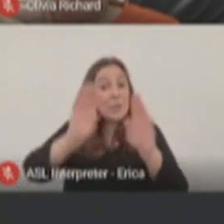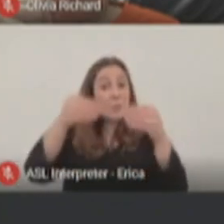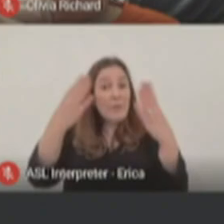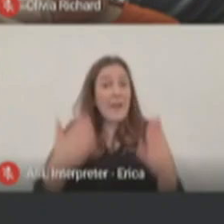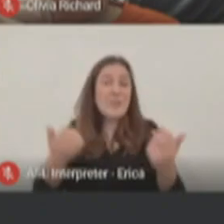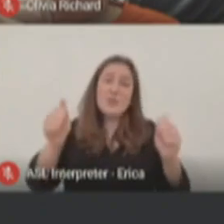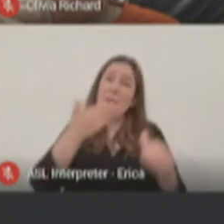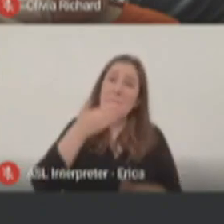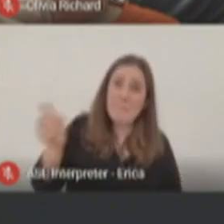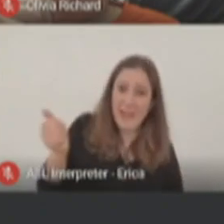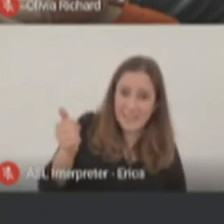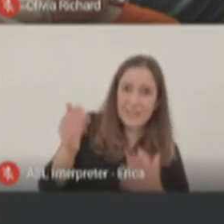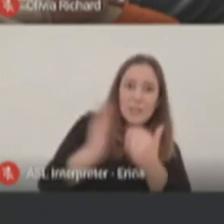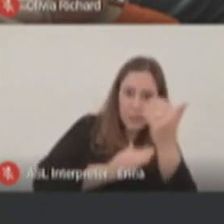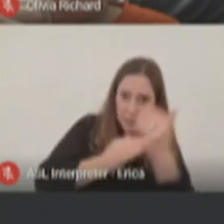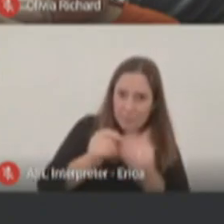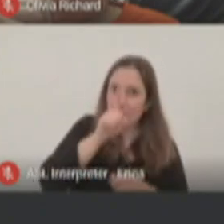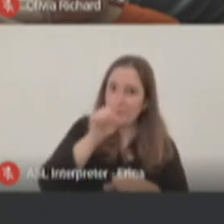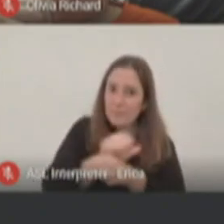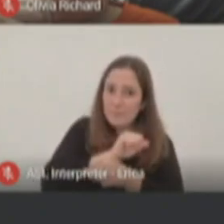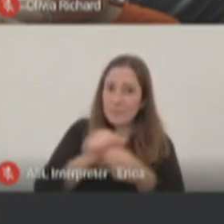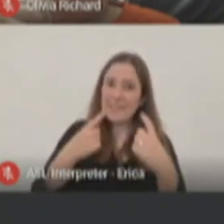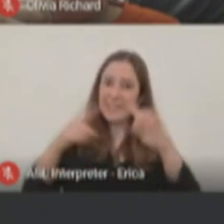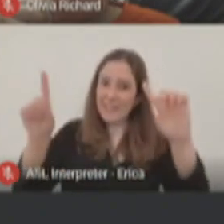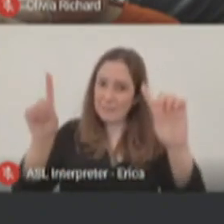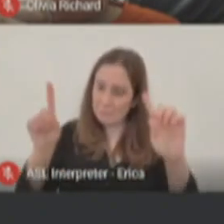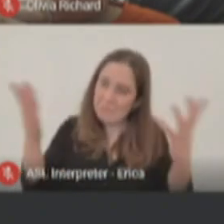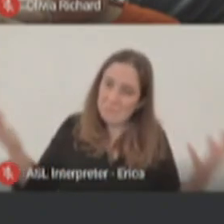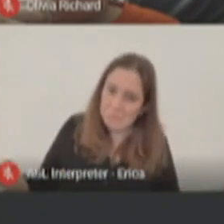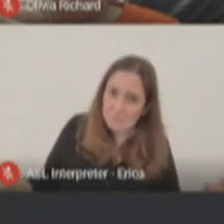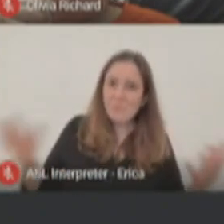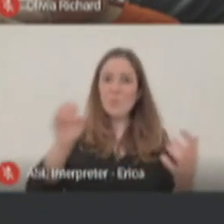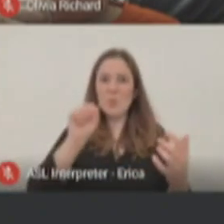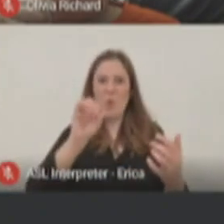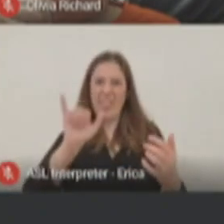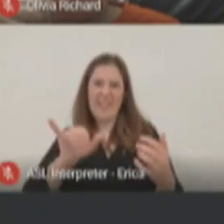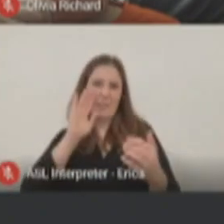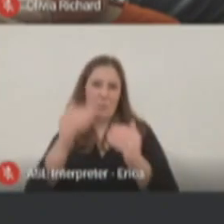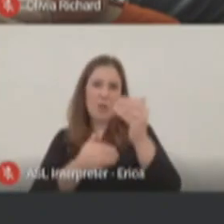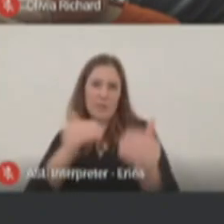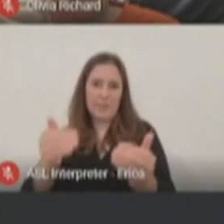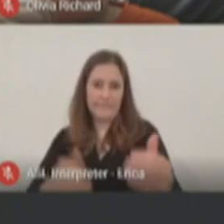best. It doesn't mean that they're doing their best in the moment. So that's how that works.